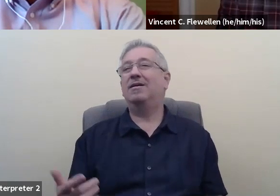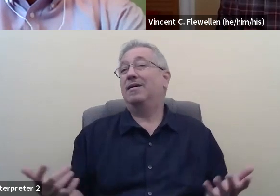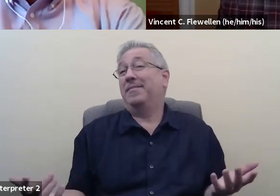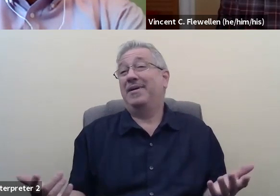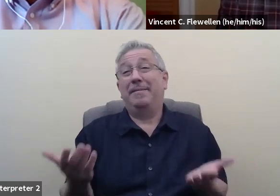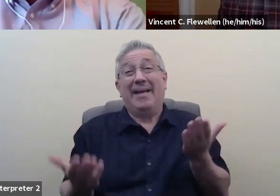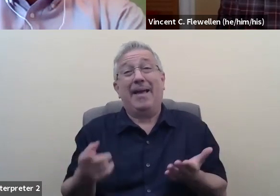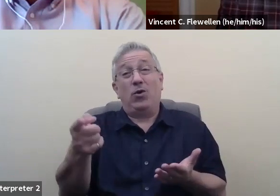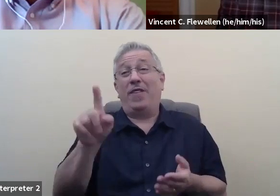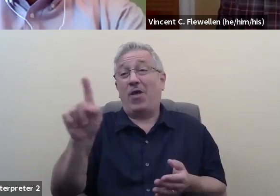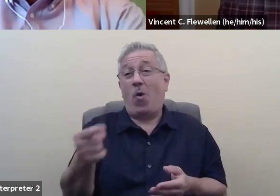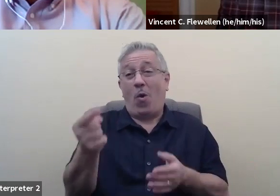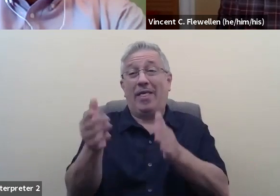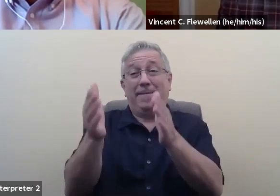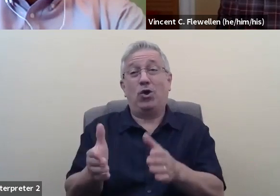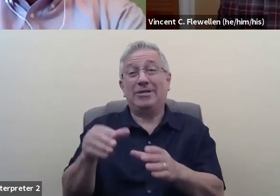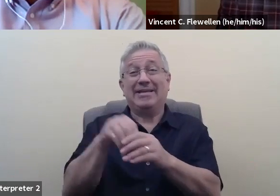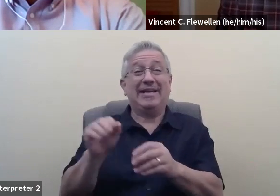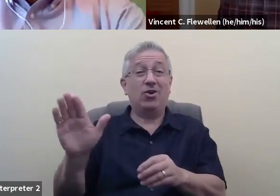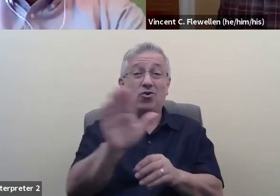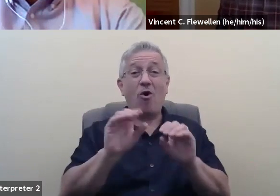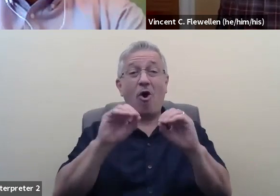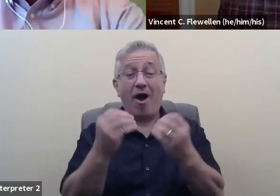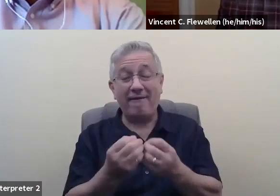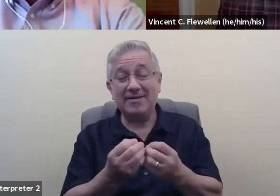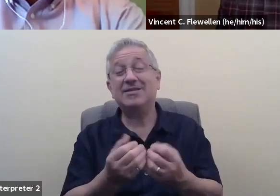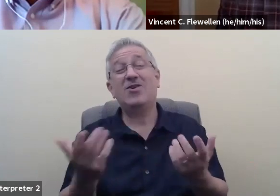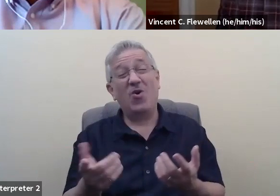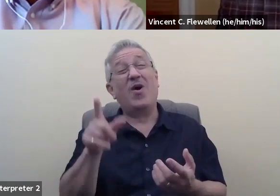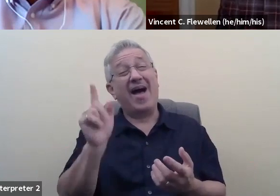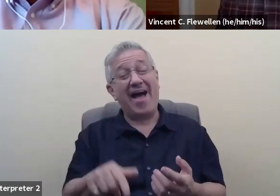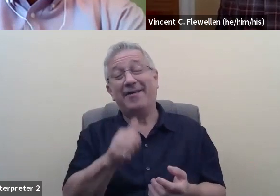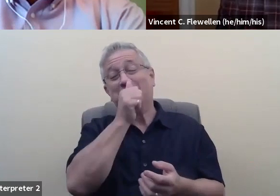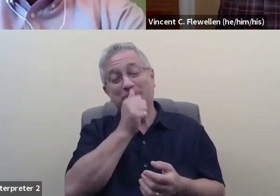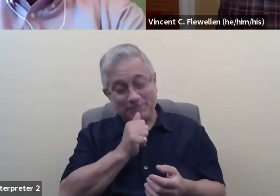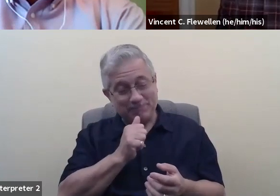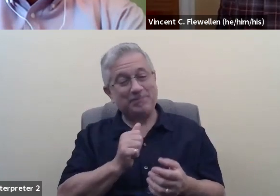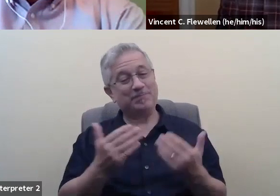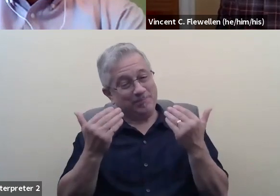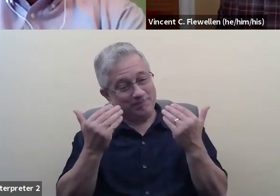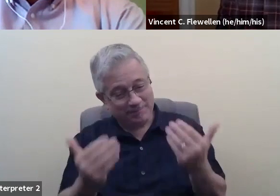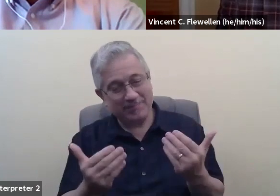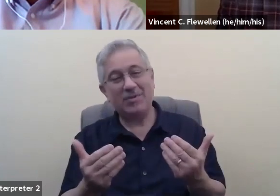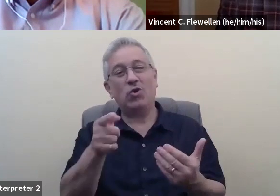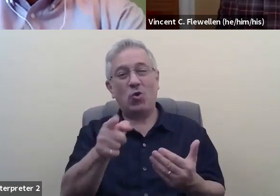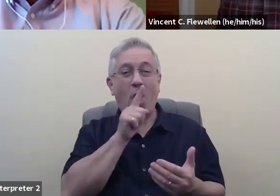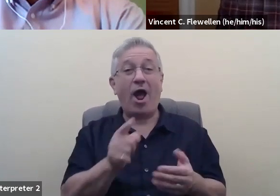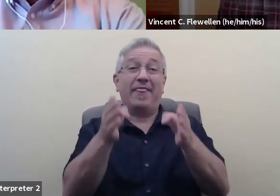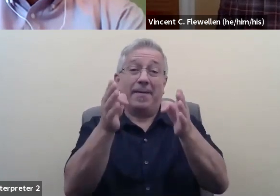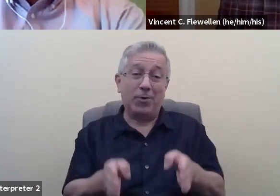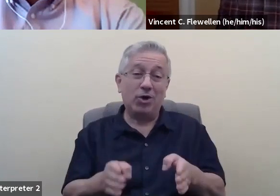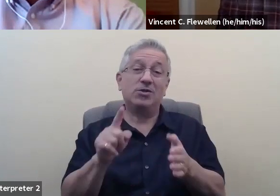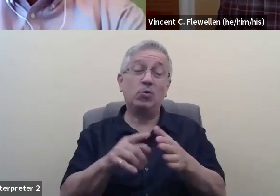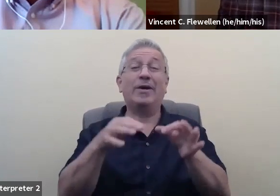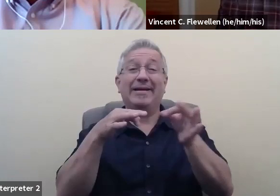in your office. Be prepared to be the token person that everyone comes to when an issue is on TV or something. And hey, how